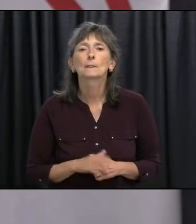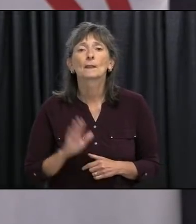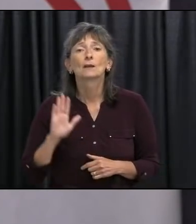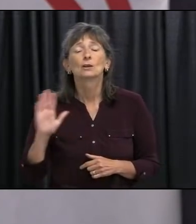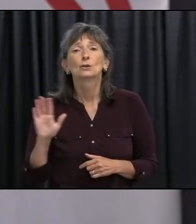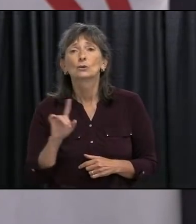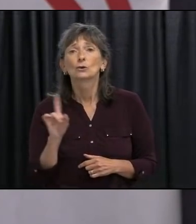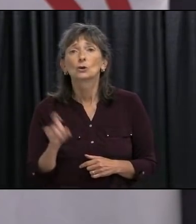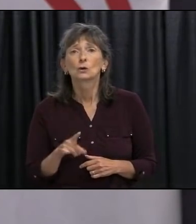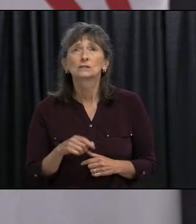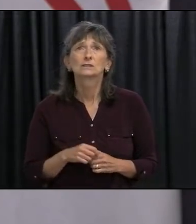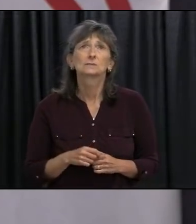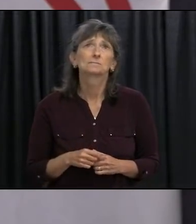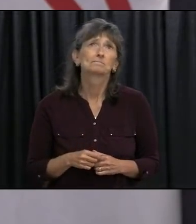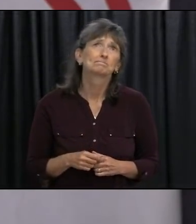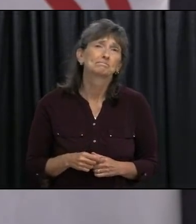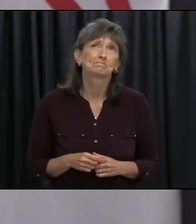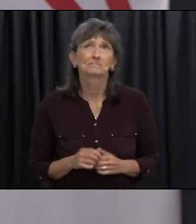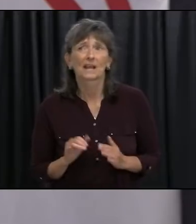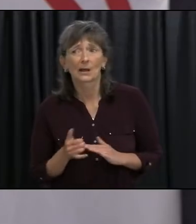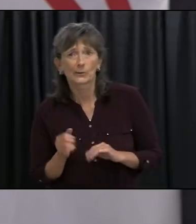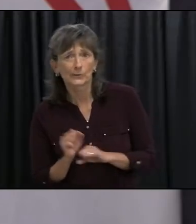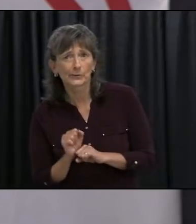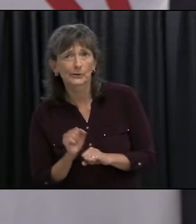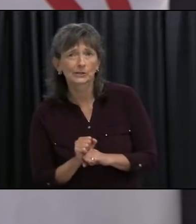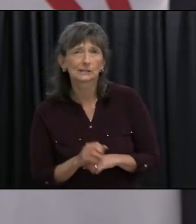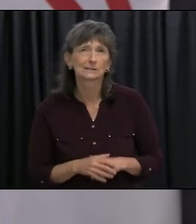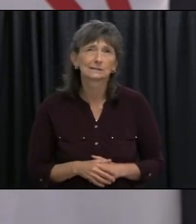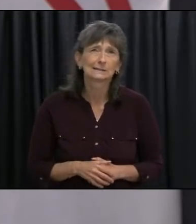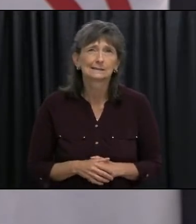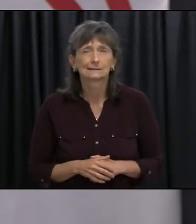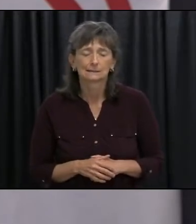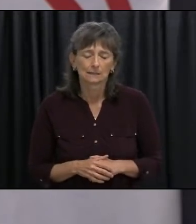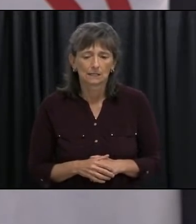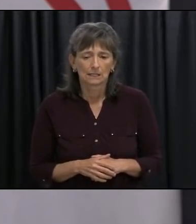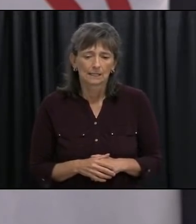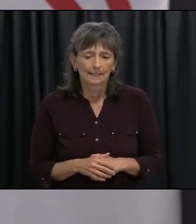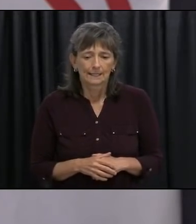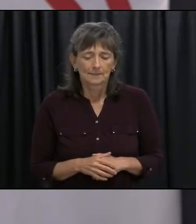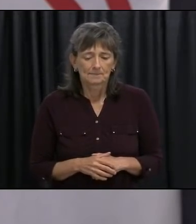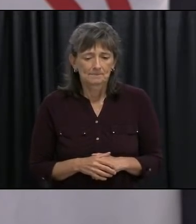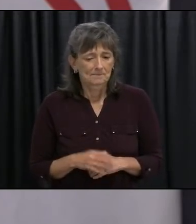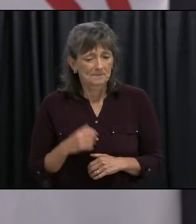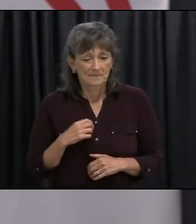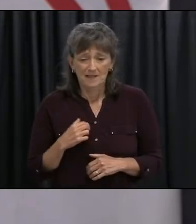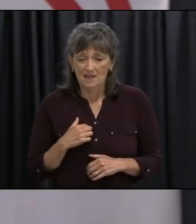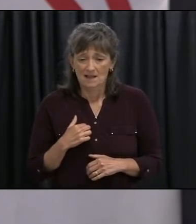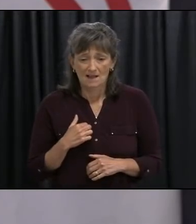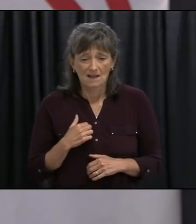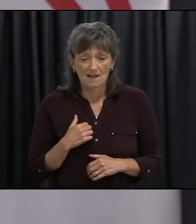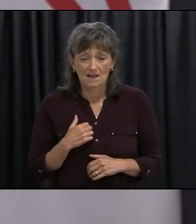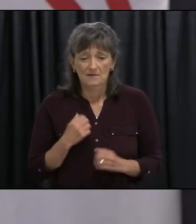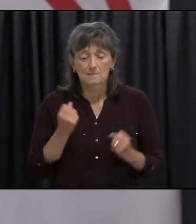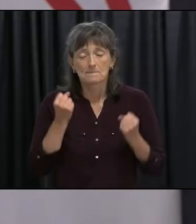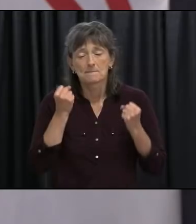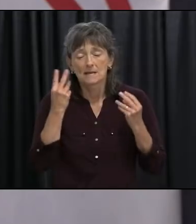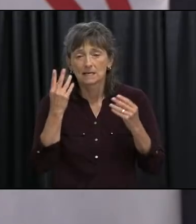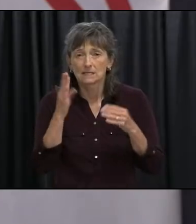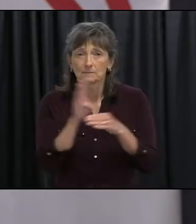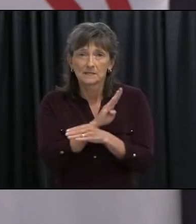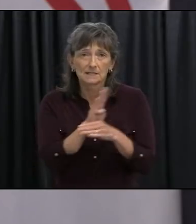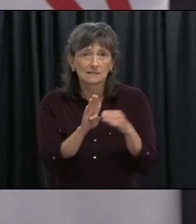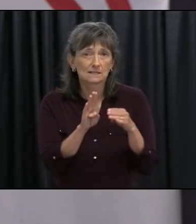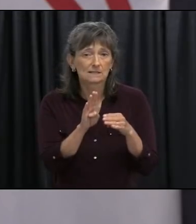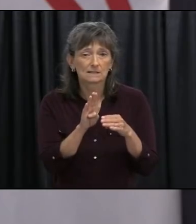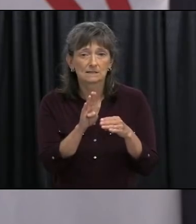would be how the decision would work, I guess my own personal thoughts on all of this. I mean, I've listened to many tourism operators and many